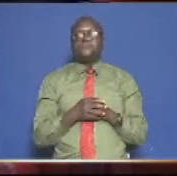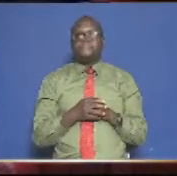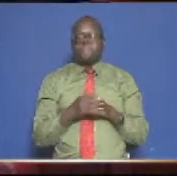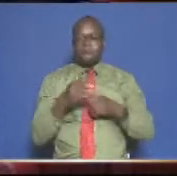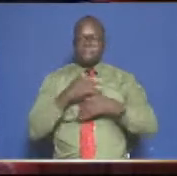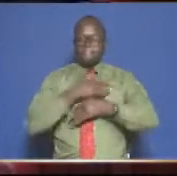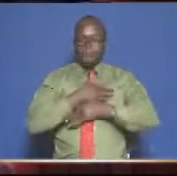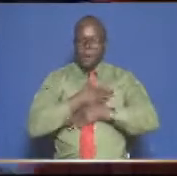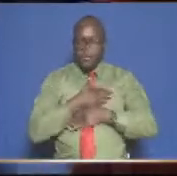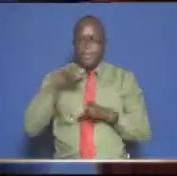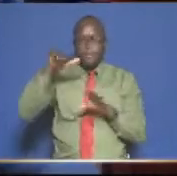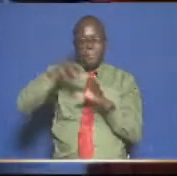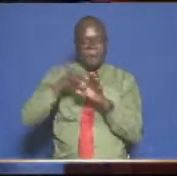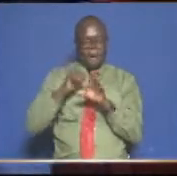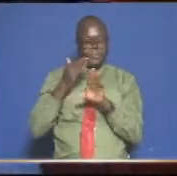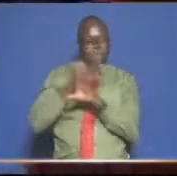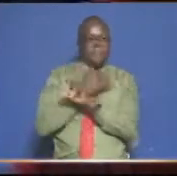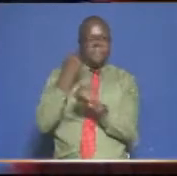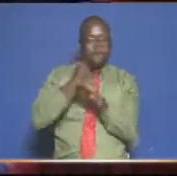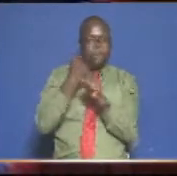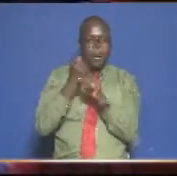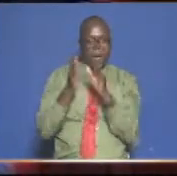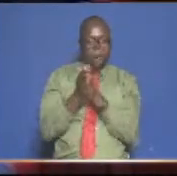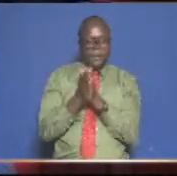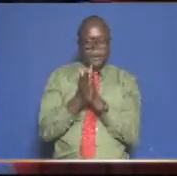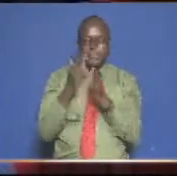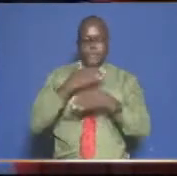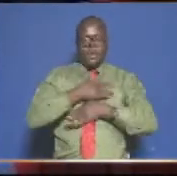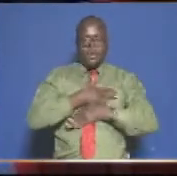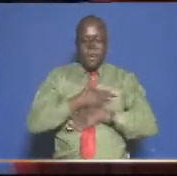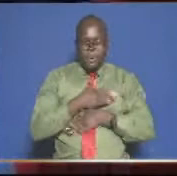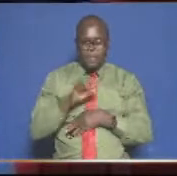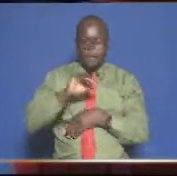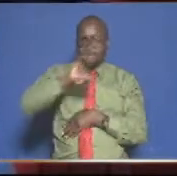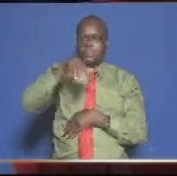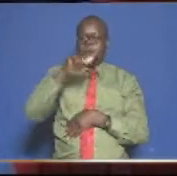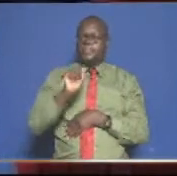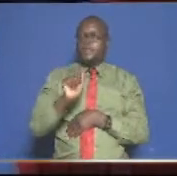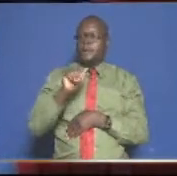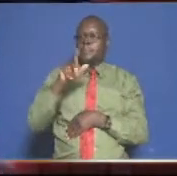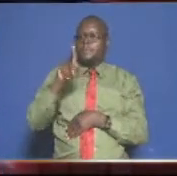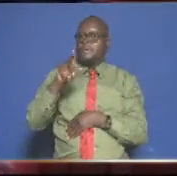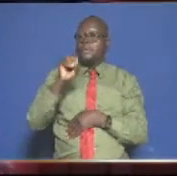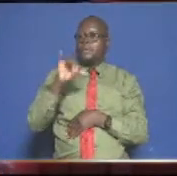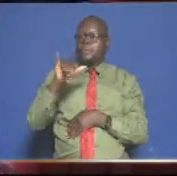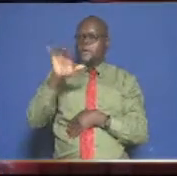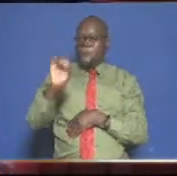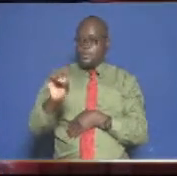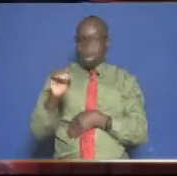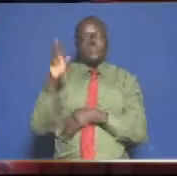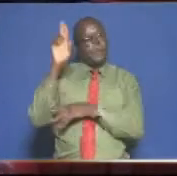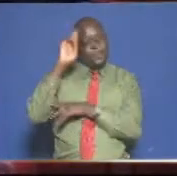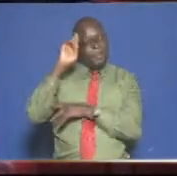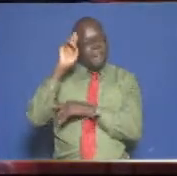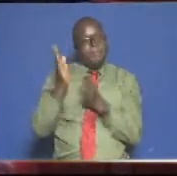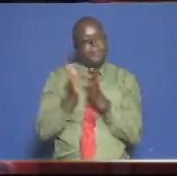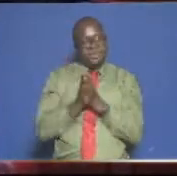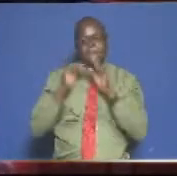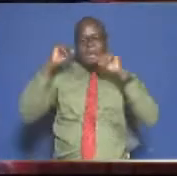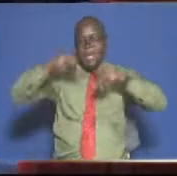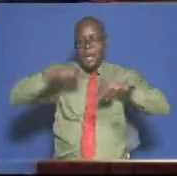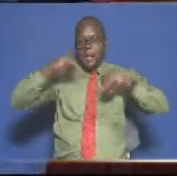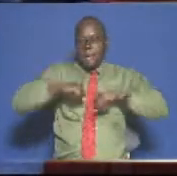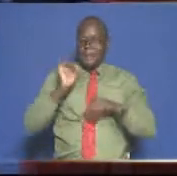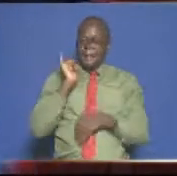Honorable members who worked with the Honorable Jacoyo Midiwo would remember him and would agree with me